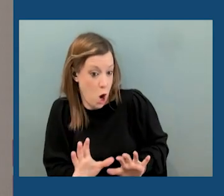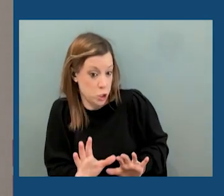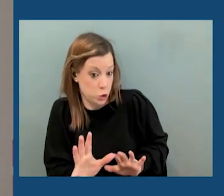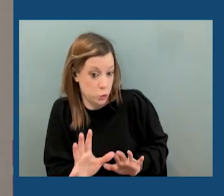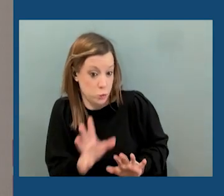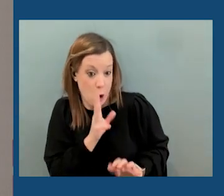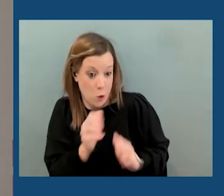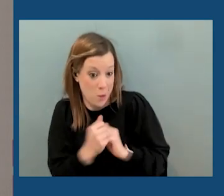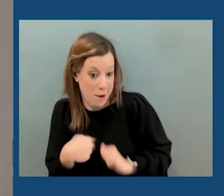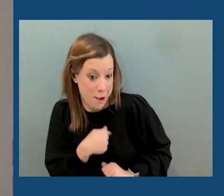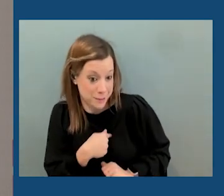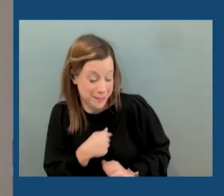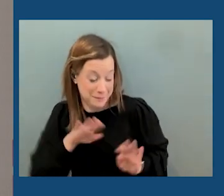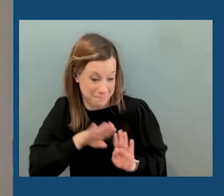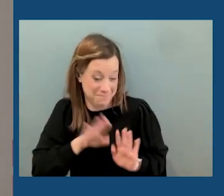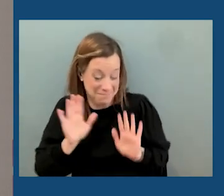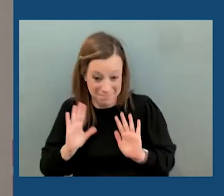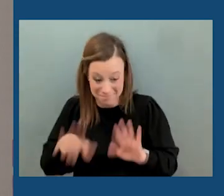However,